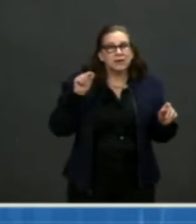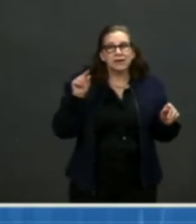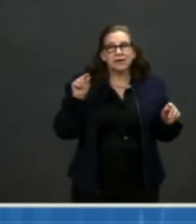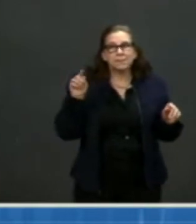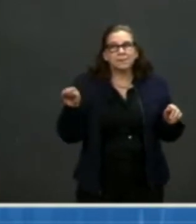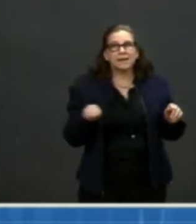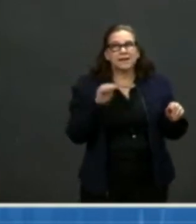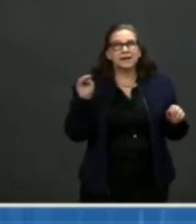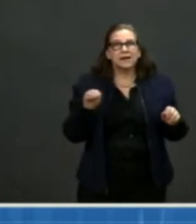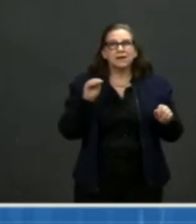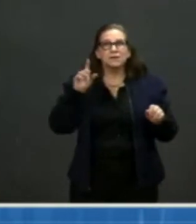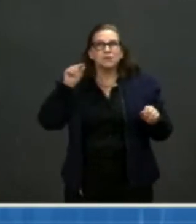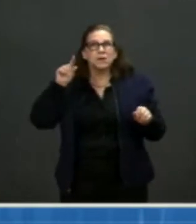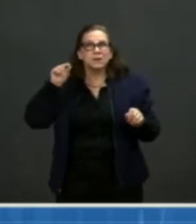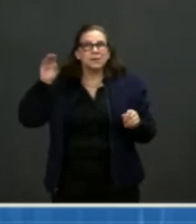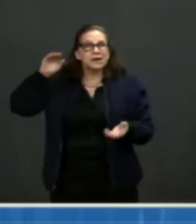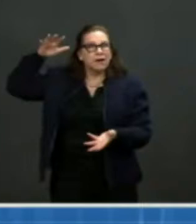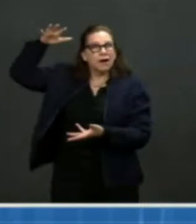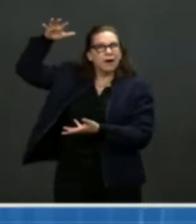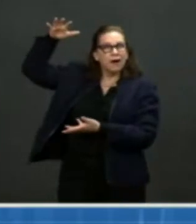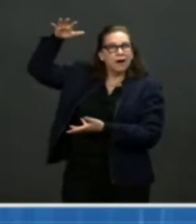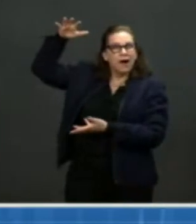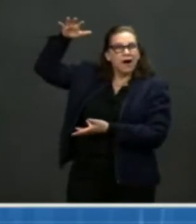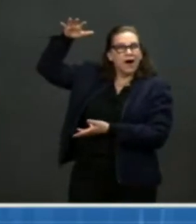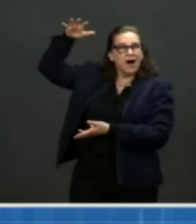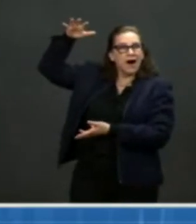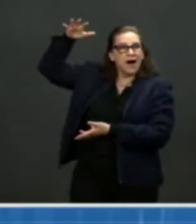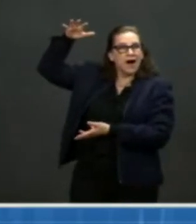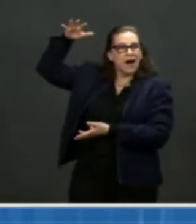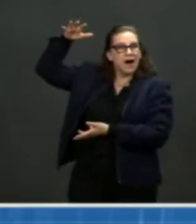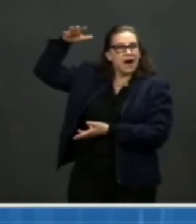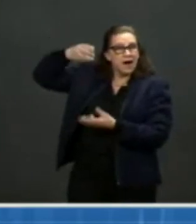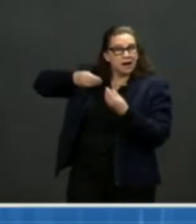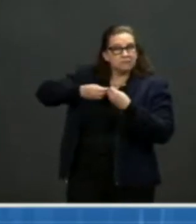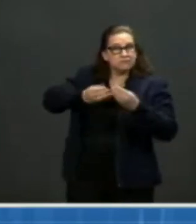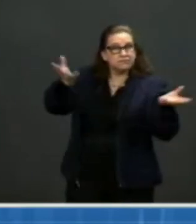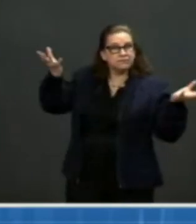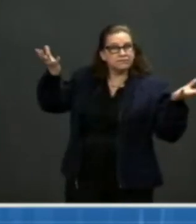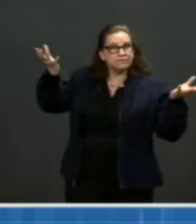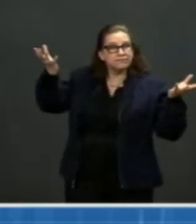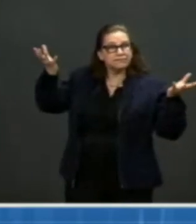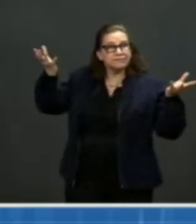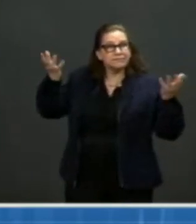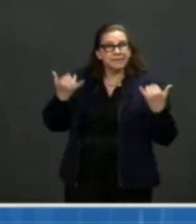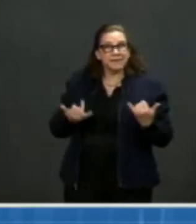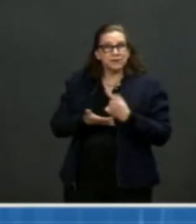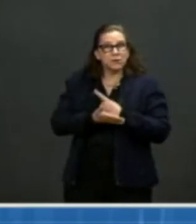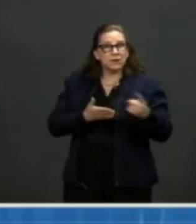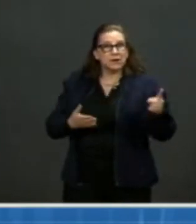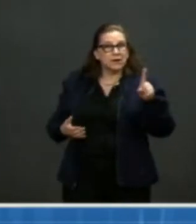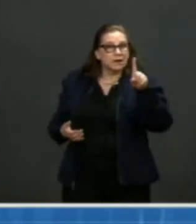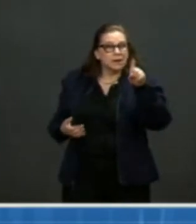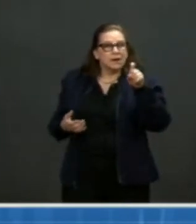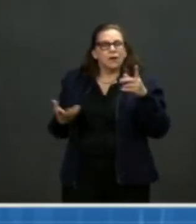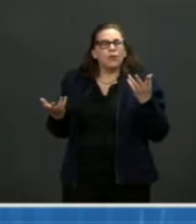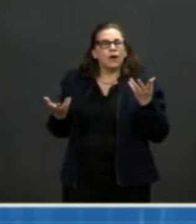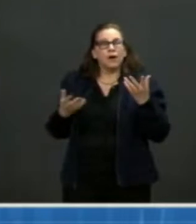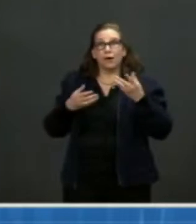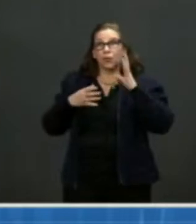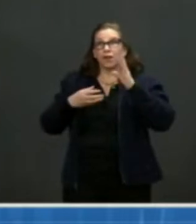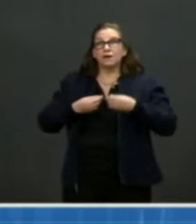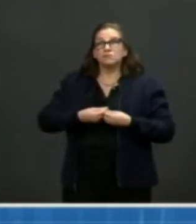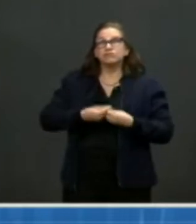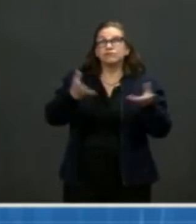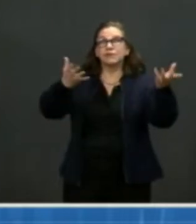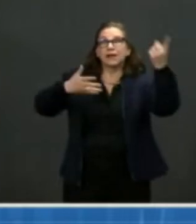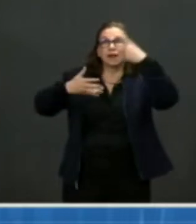going out this week and how much states are seeing in their projections for next week? Yeah, I'm not going to